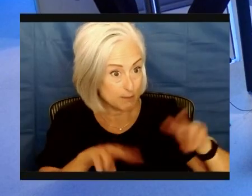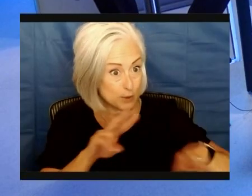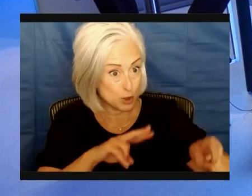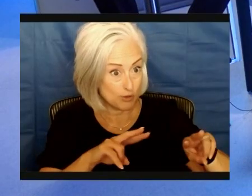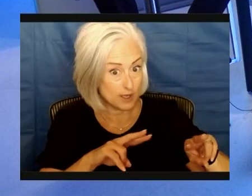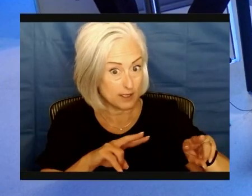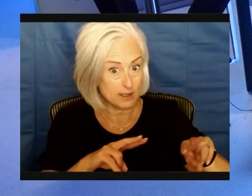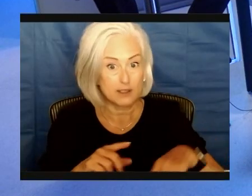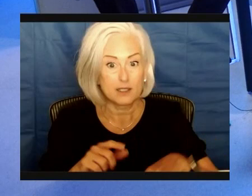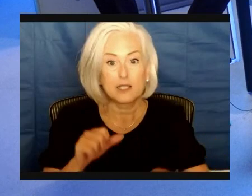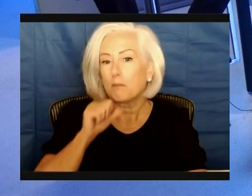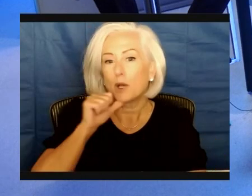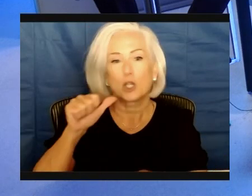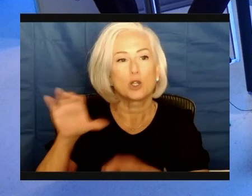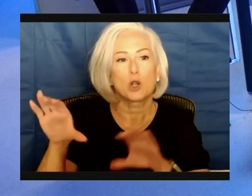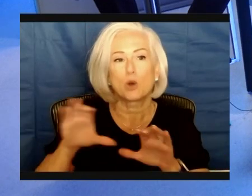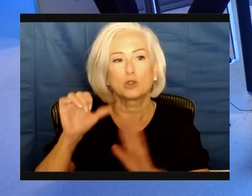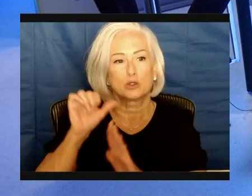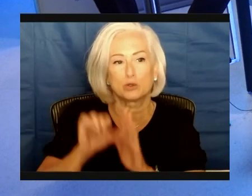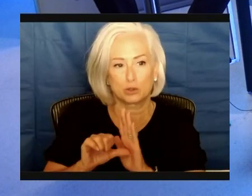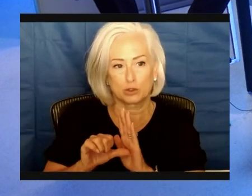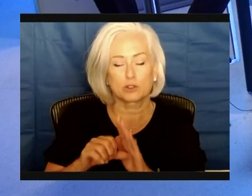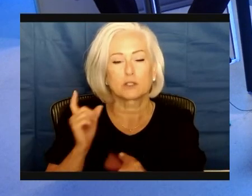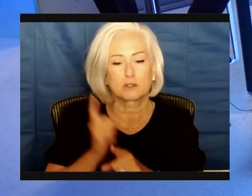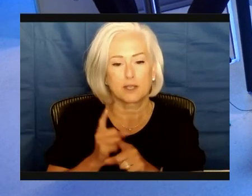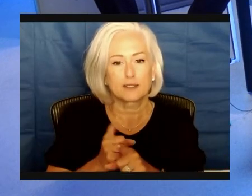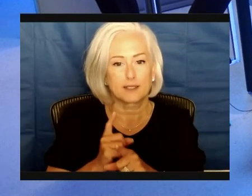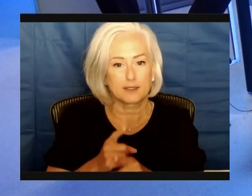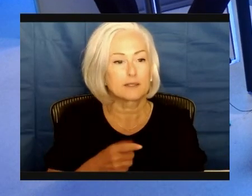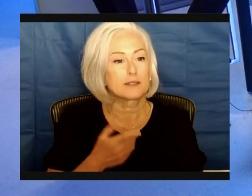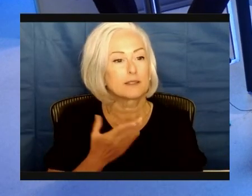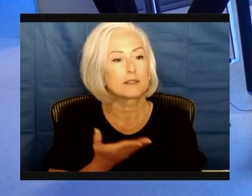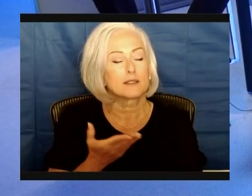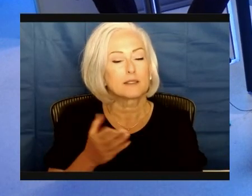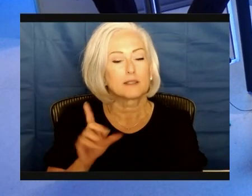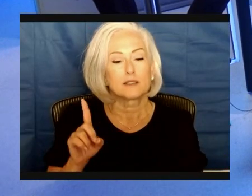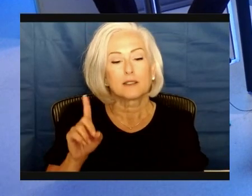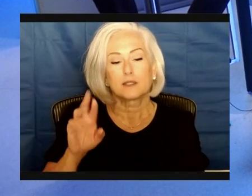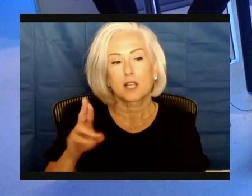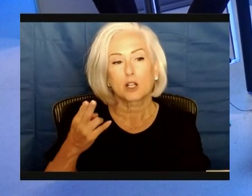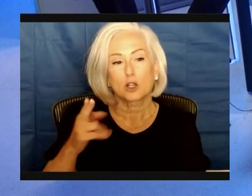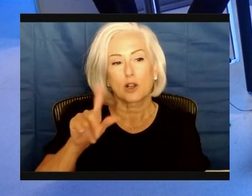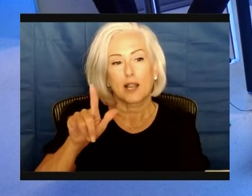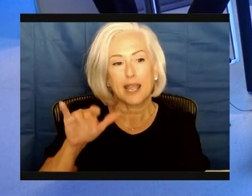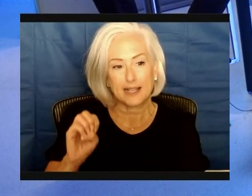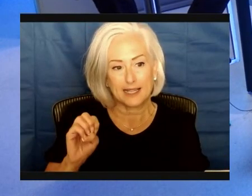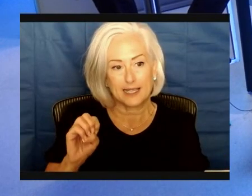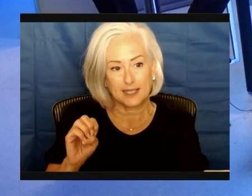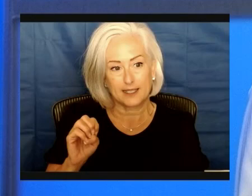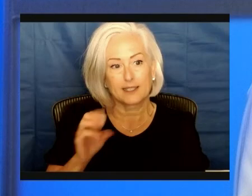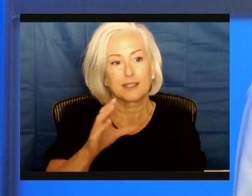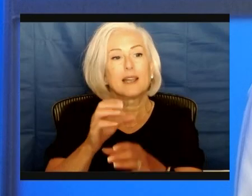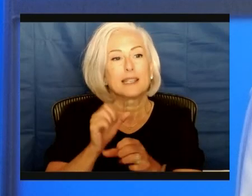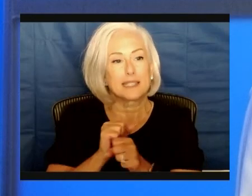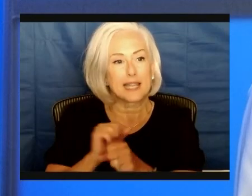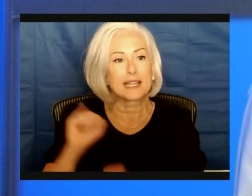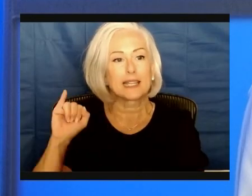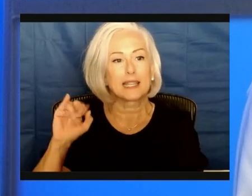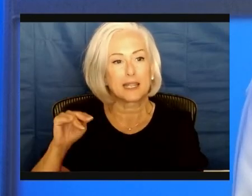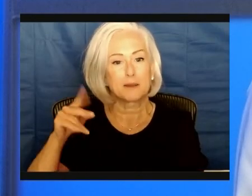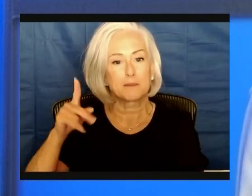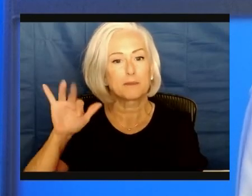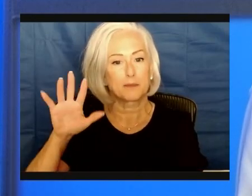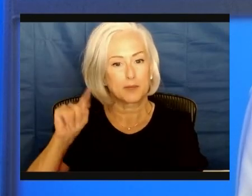be do the approximately a surgery. very big Yeah, deal. yeah. Dr. Hiley? Getting the implants will be the biggest next step, I think, for Okay.